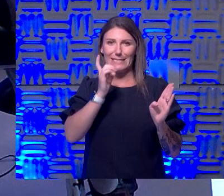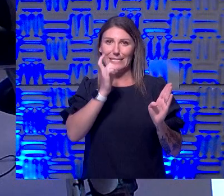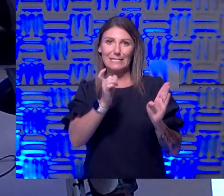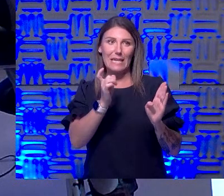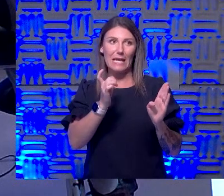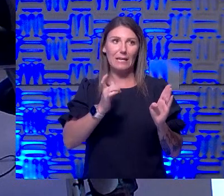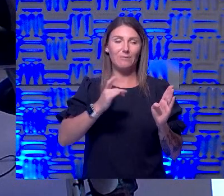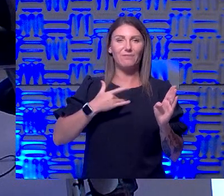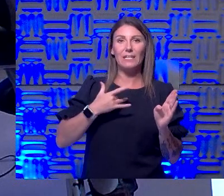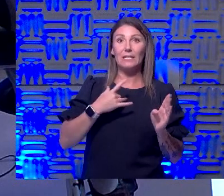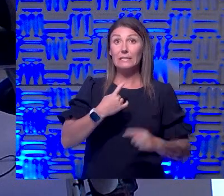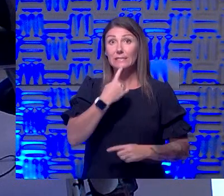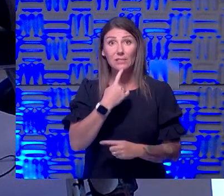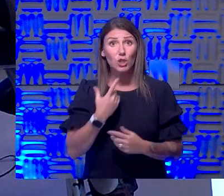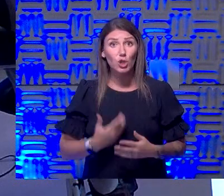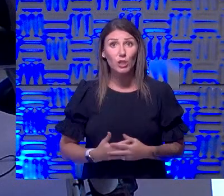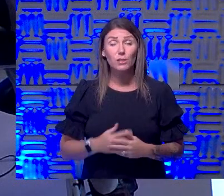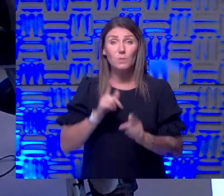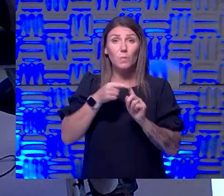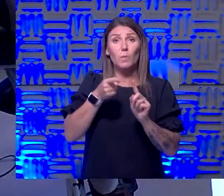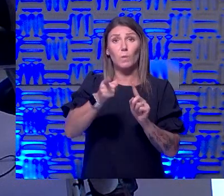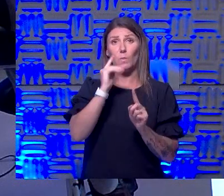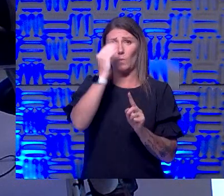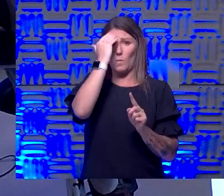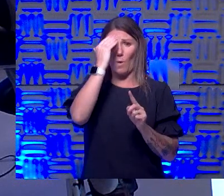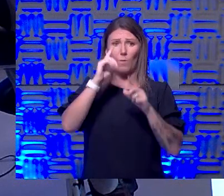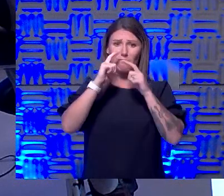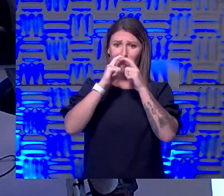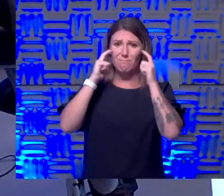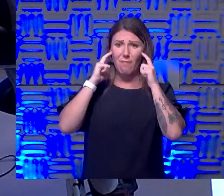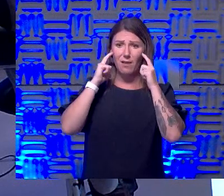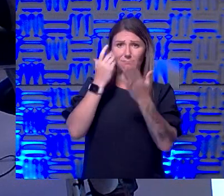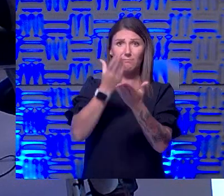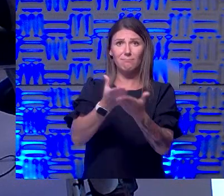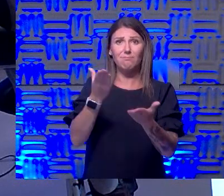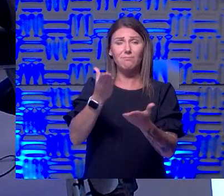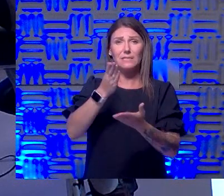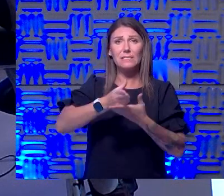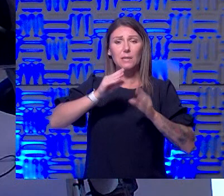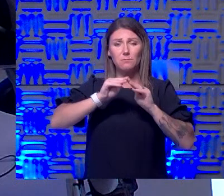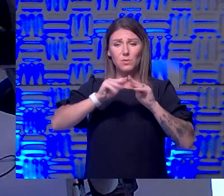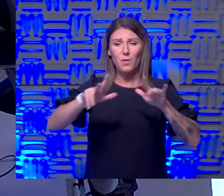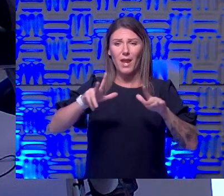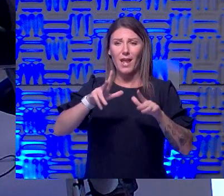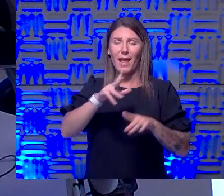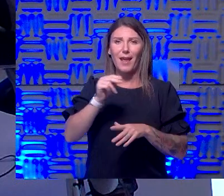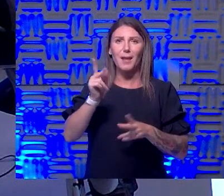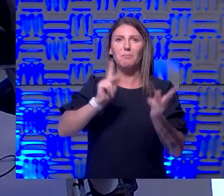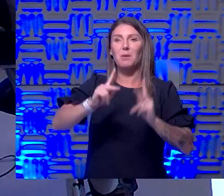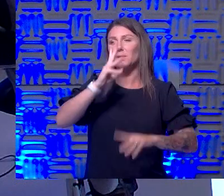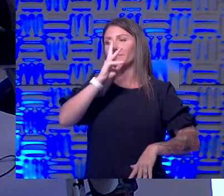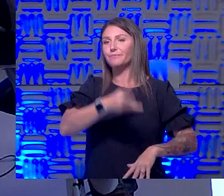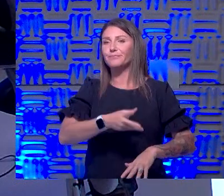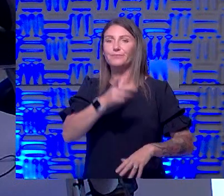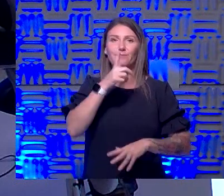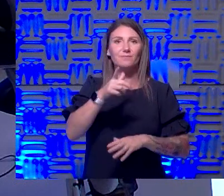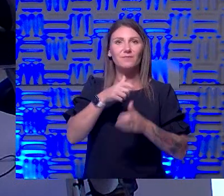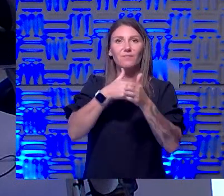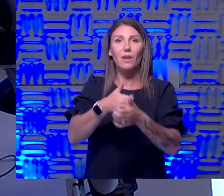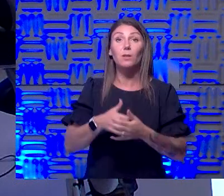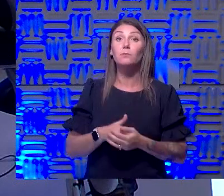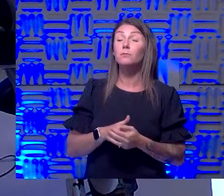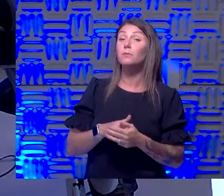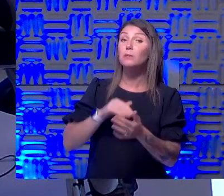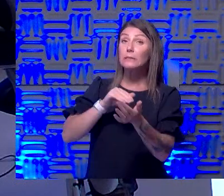that seriously? I mean, when you guys know that masking can help stop the spread and people still aren't doing it anyway.